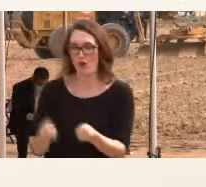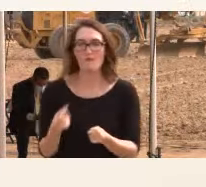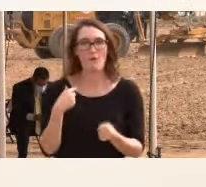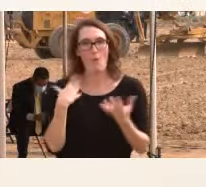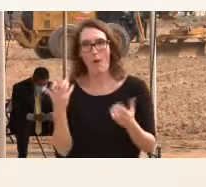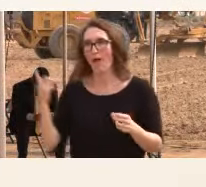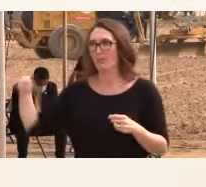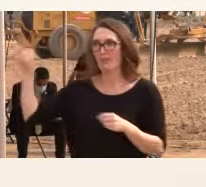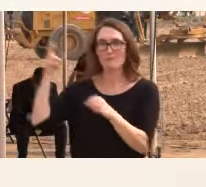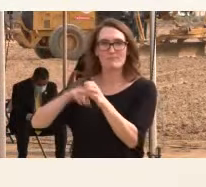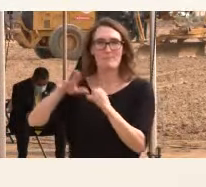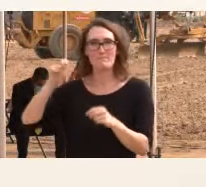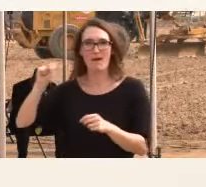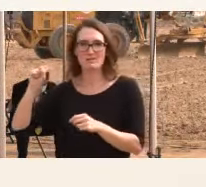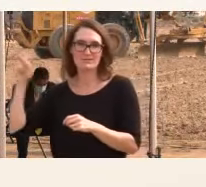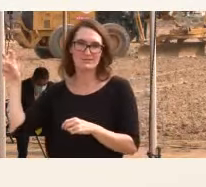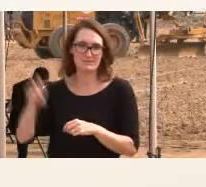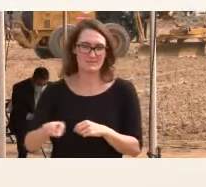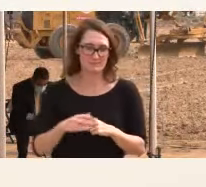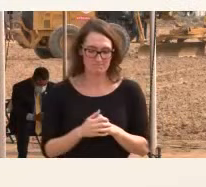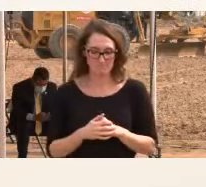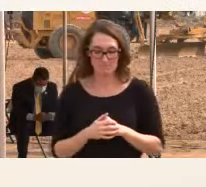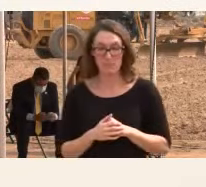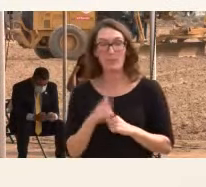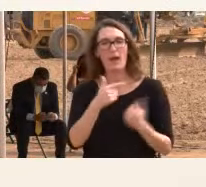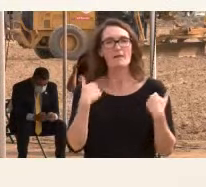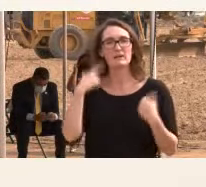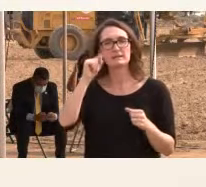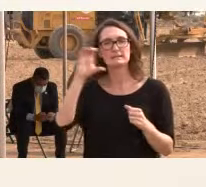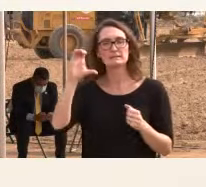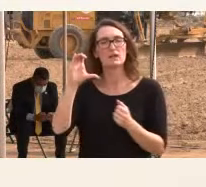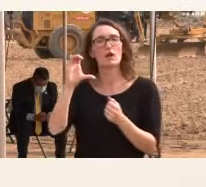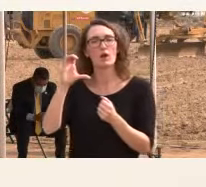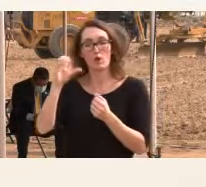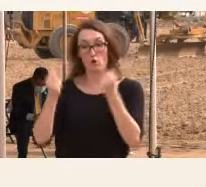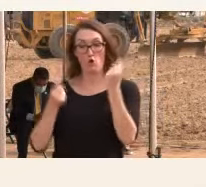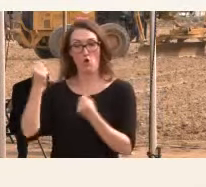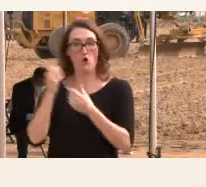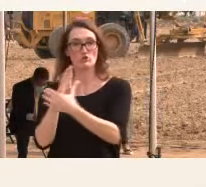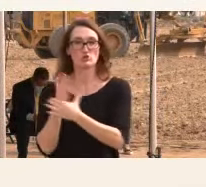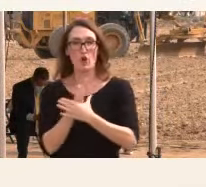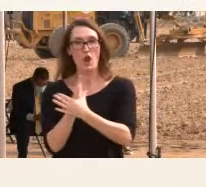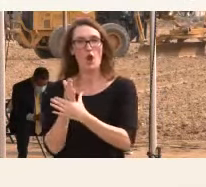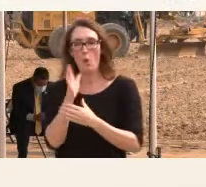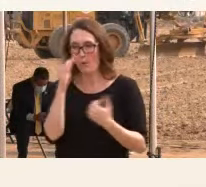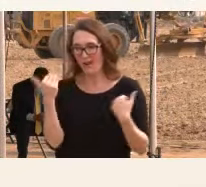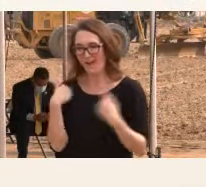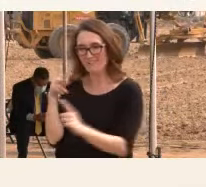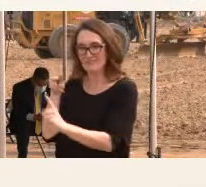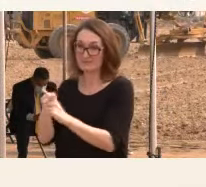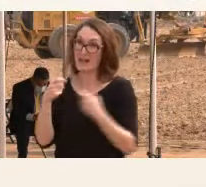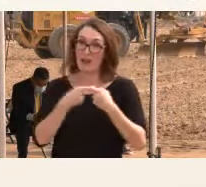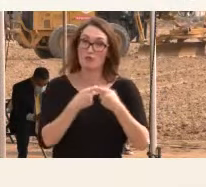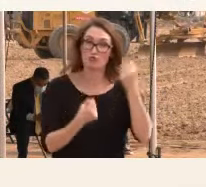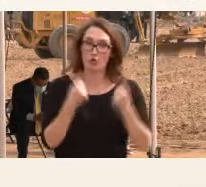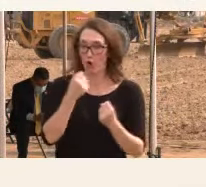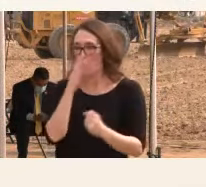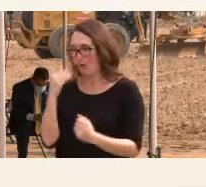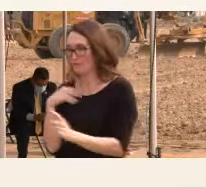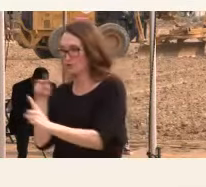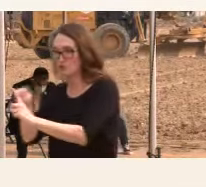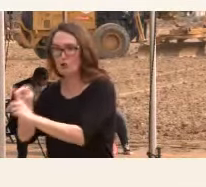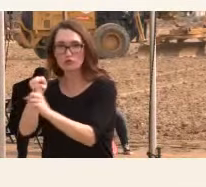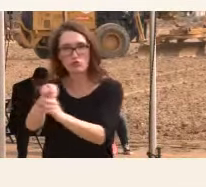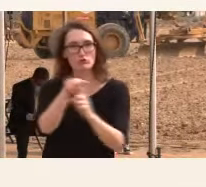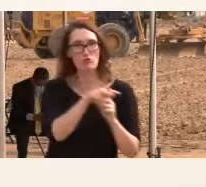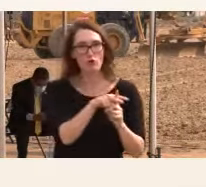public transit. The TCC-funded car share project will coordinate an EV charging station at this campus, and a TCC